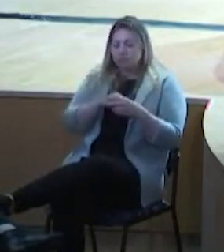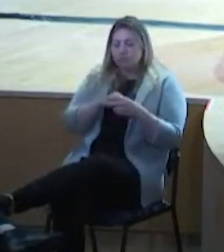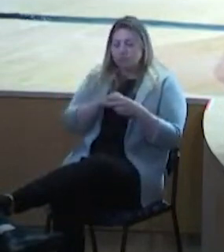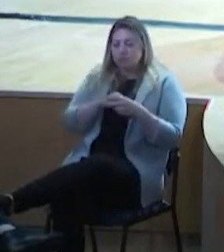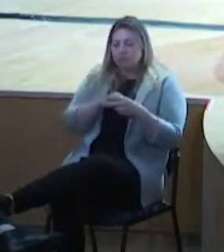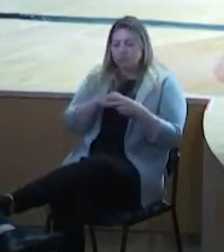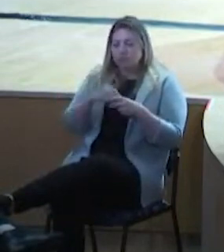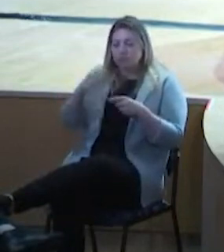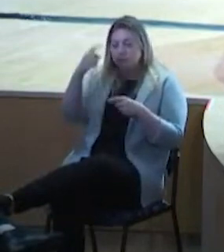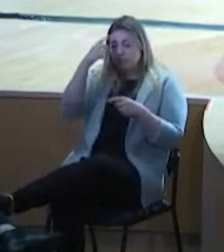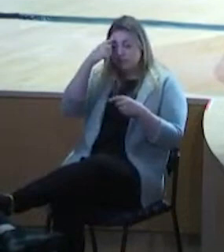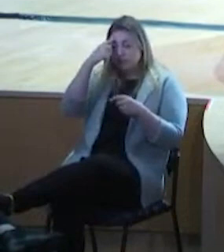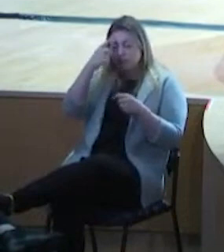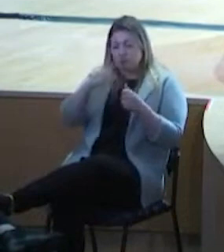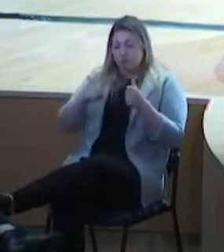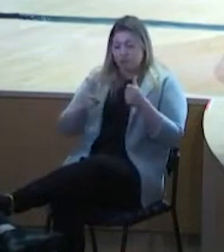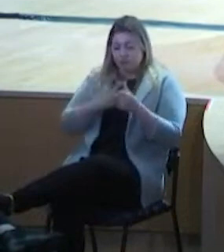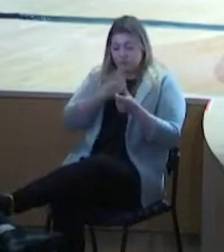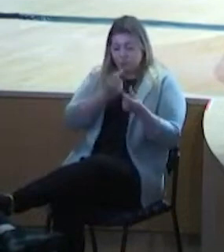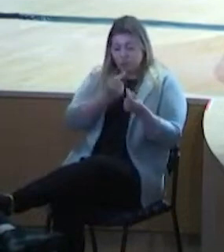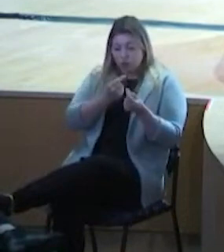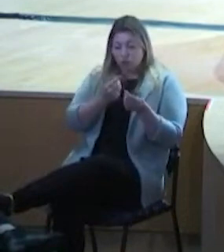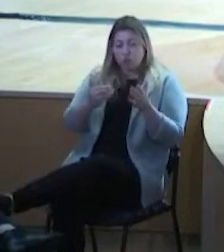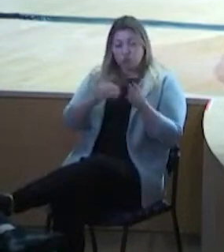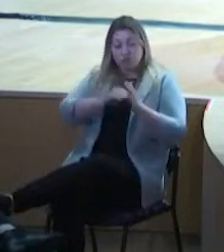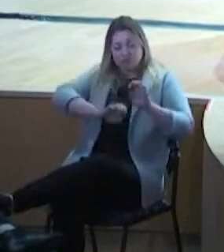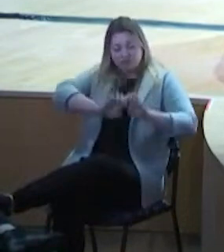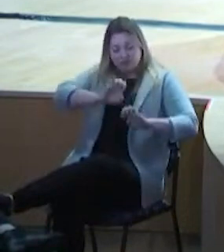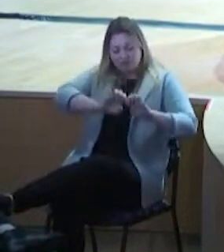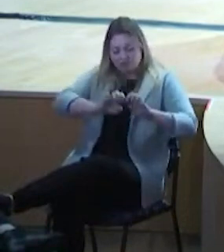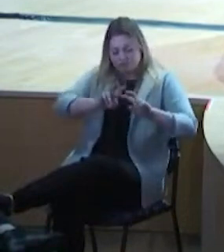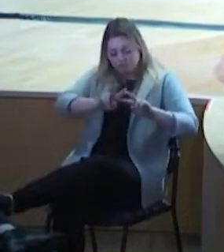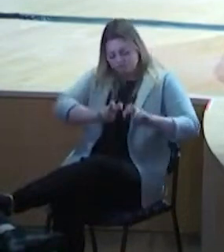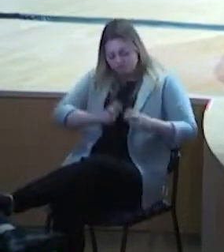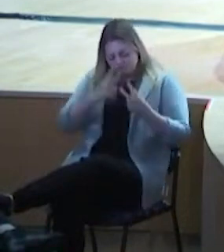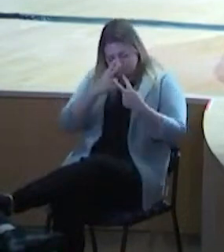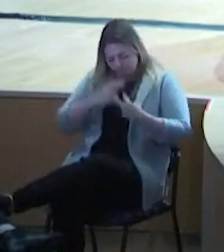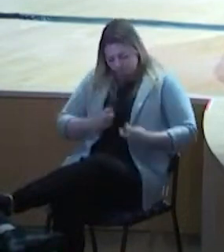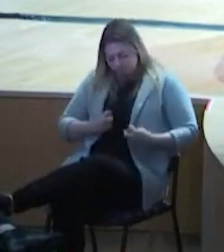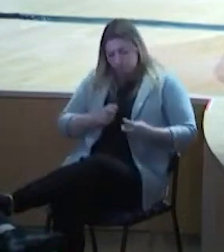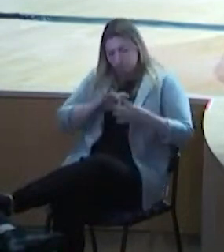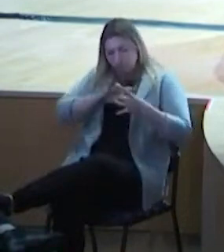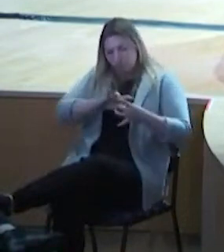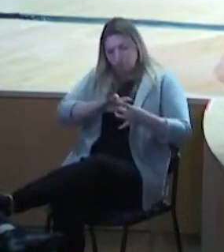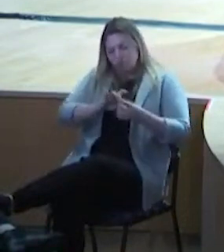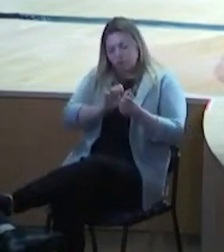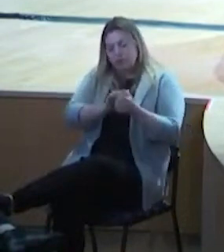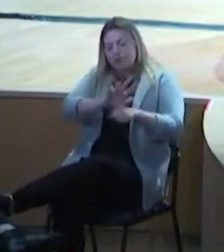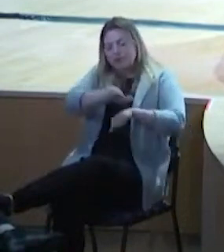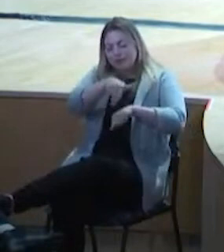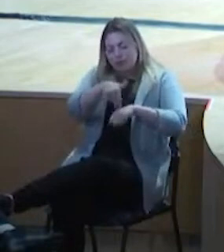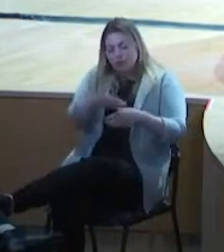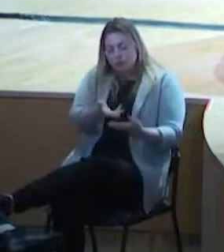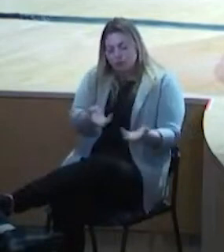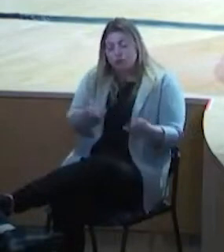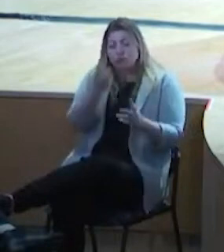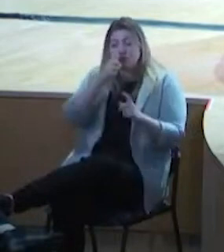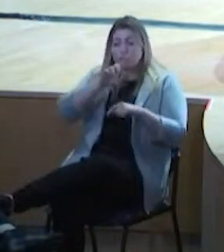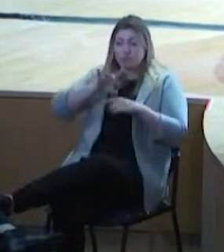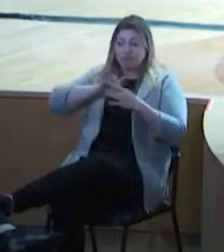I think the first step is really to reevaluate our relationship to nature, to